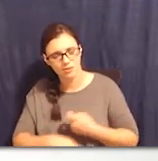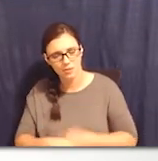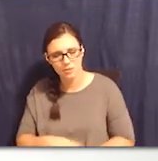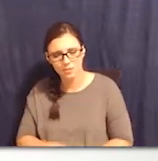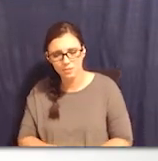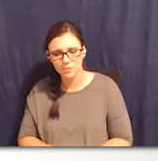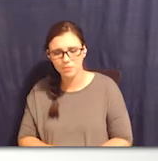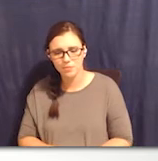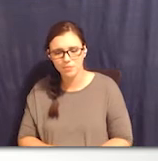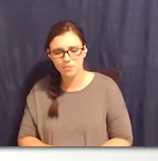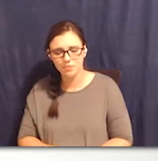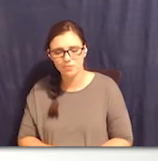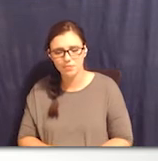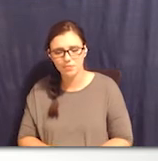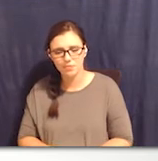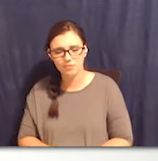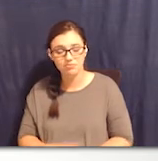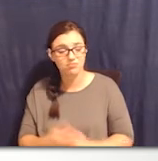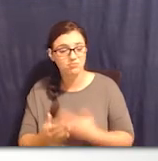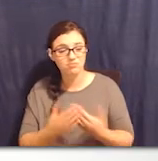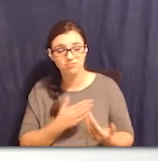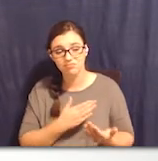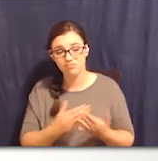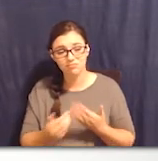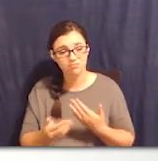to pull you in?